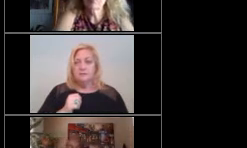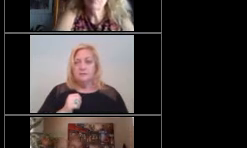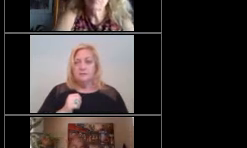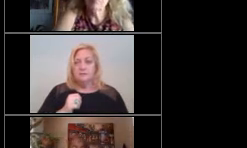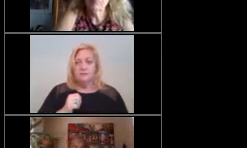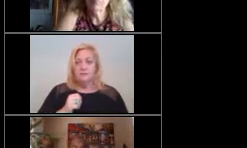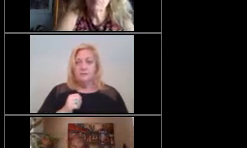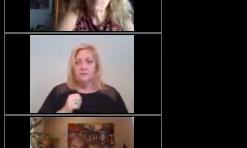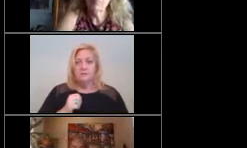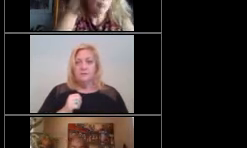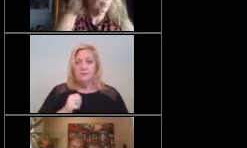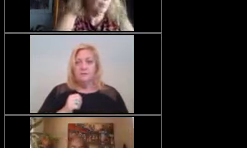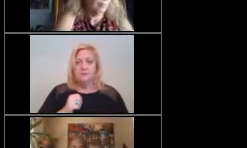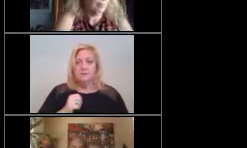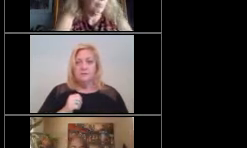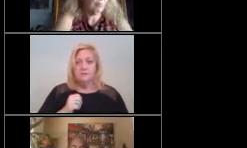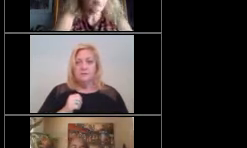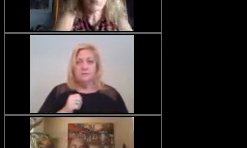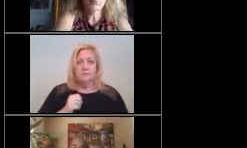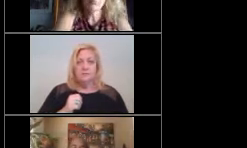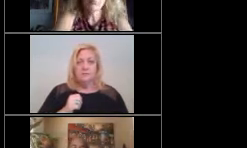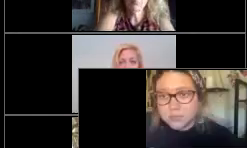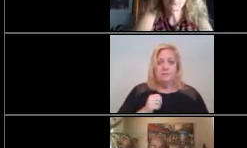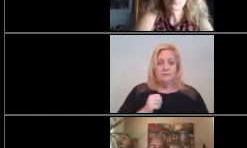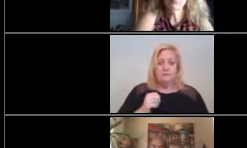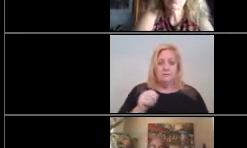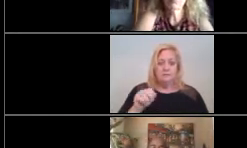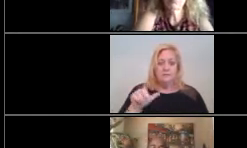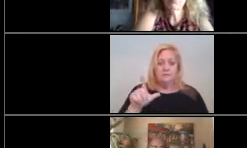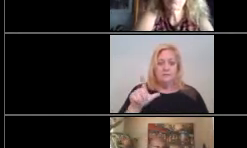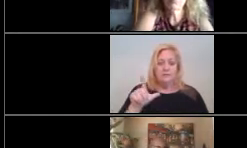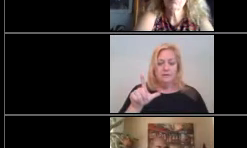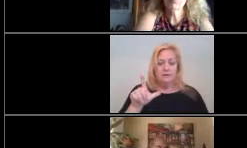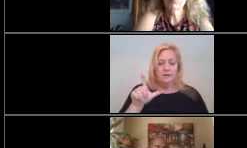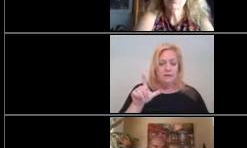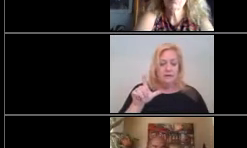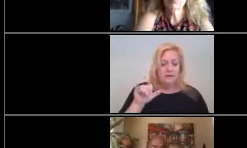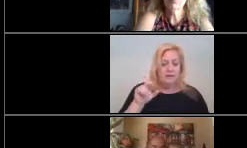thank you. Lena Moran Acereto,